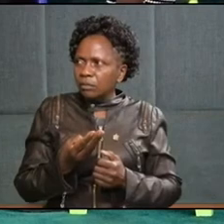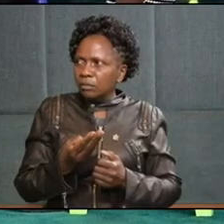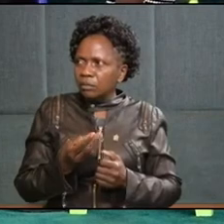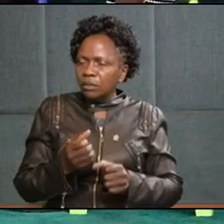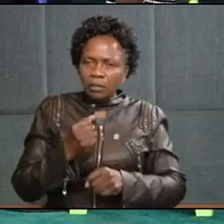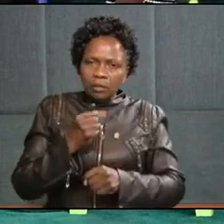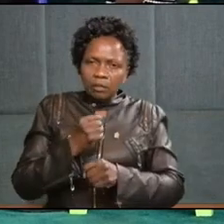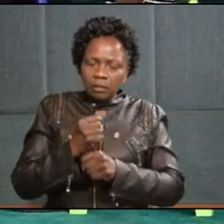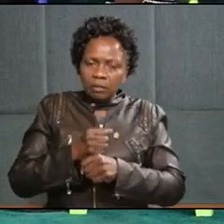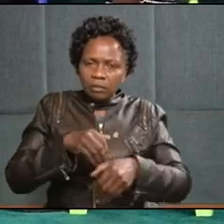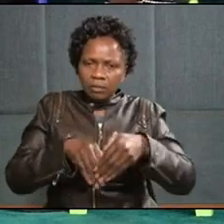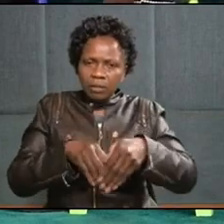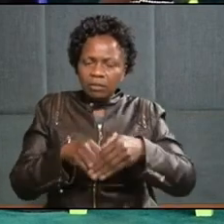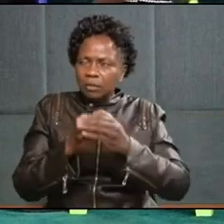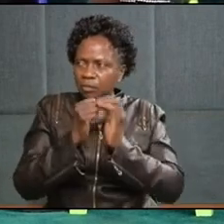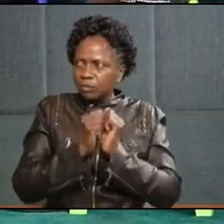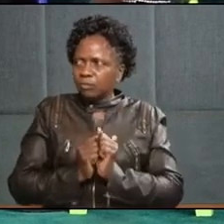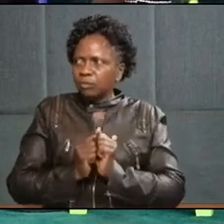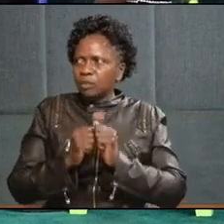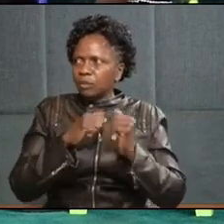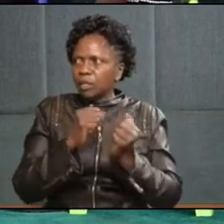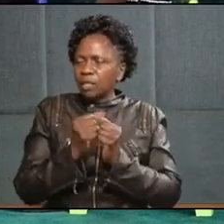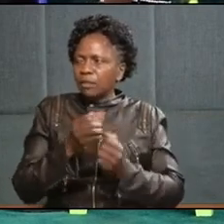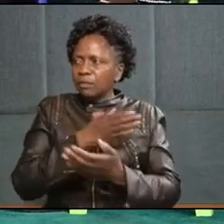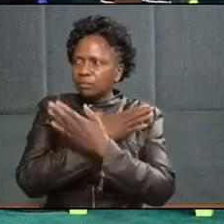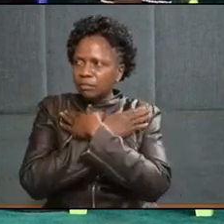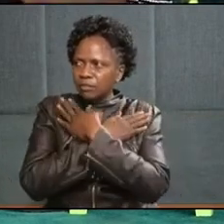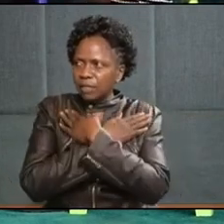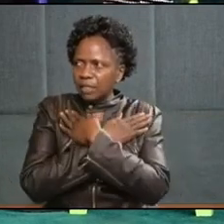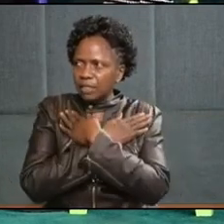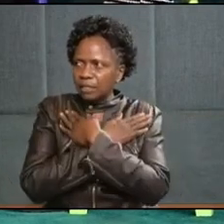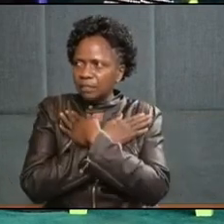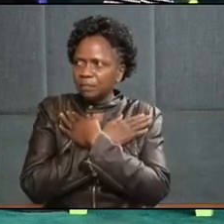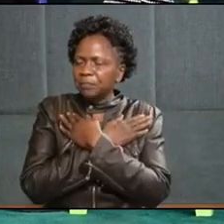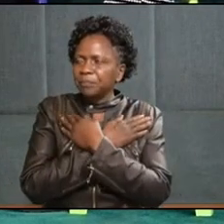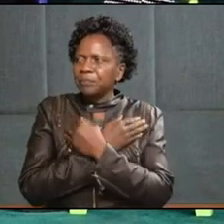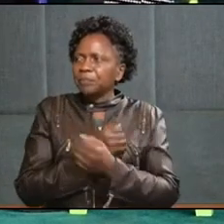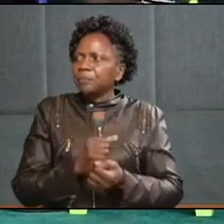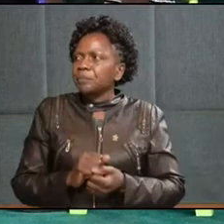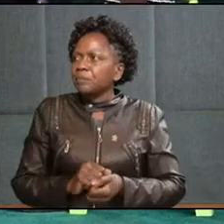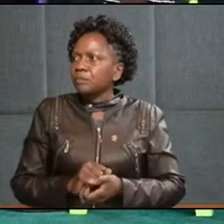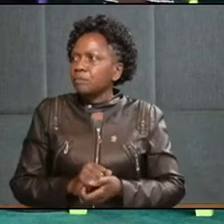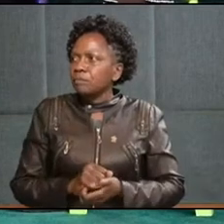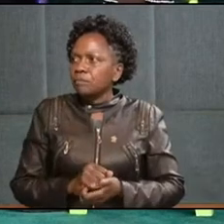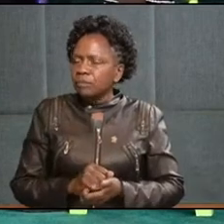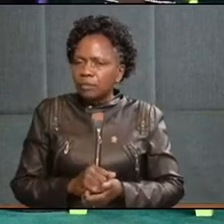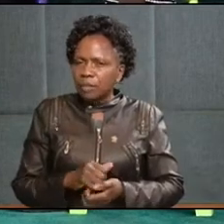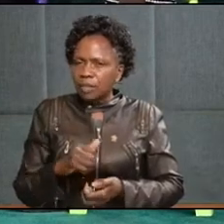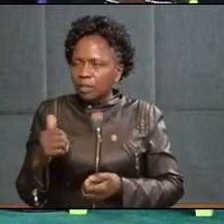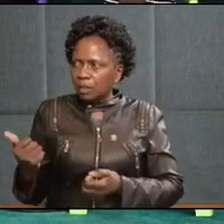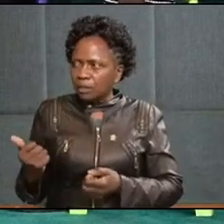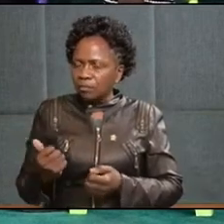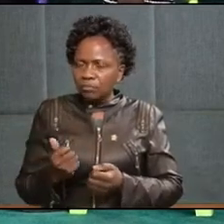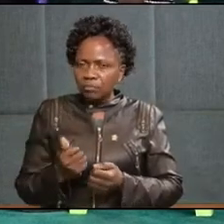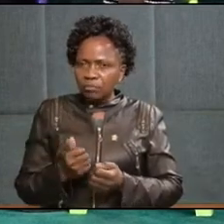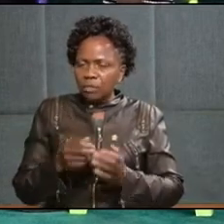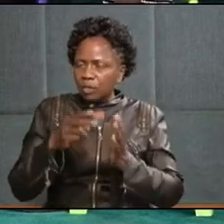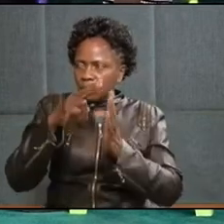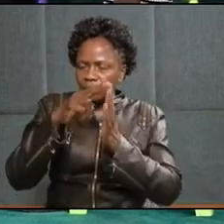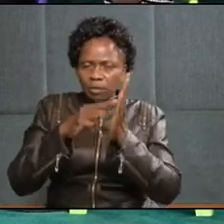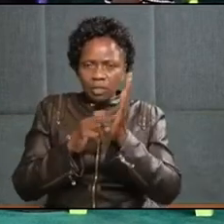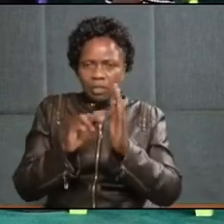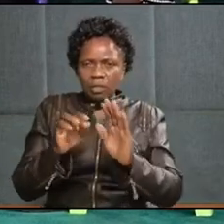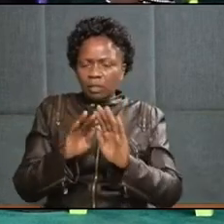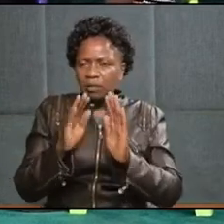doing fellowship with our friends. Yes, fellowshipping together. Yes, Mitch? Reading the Bible